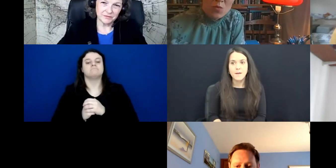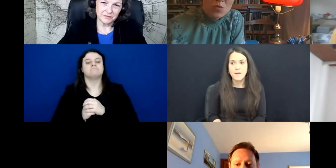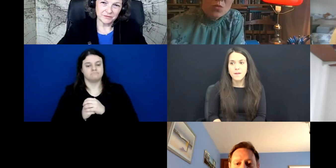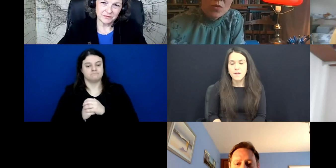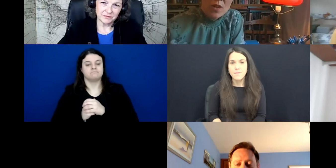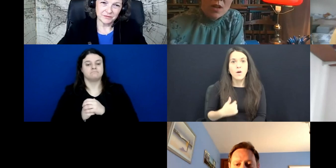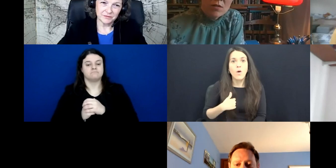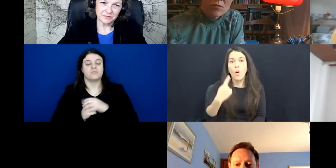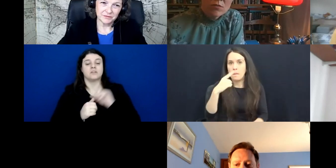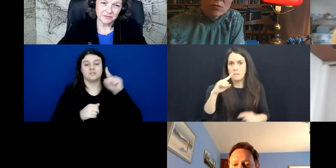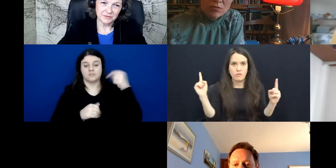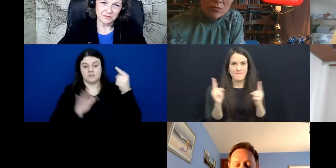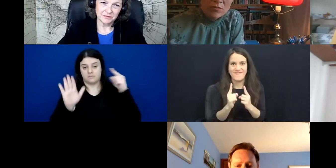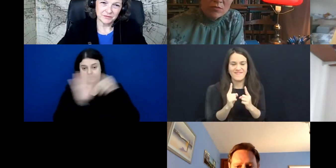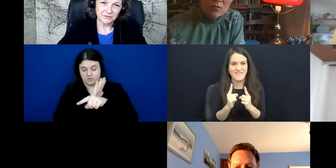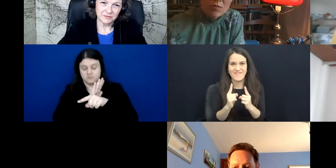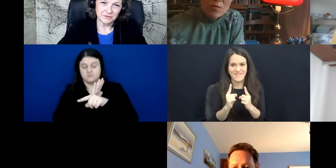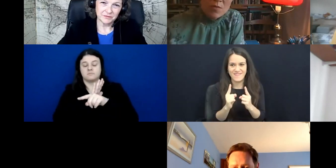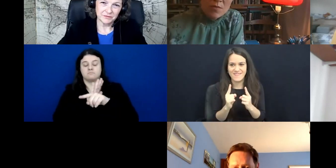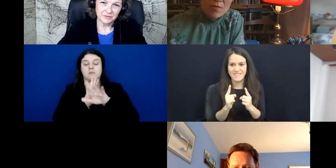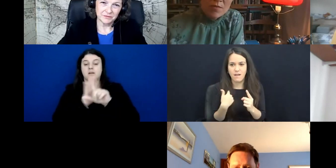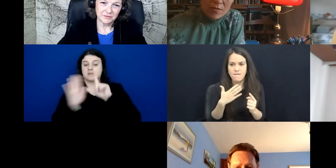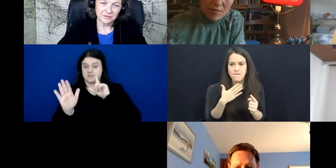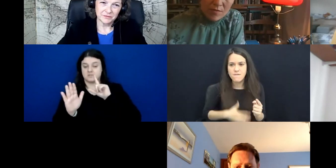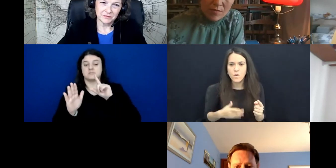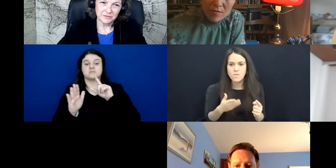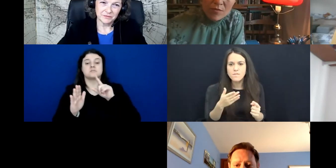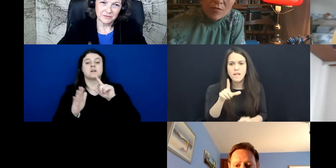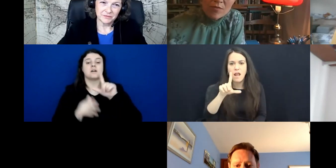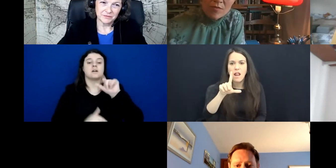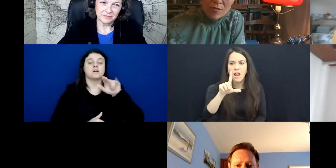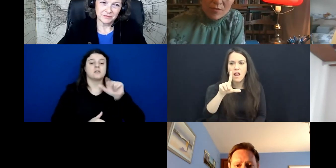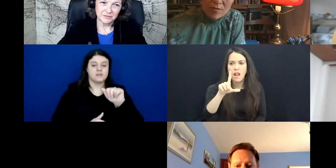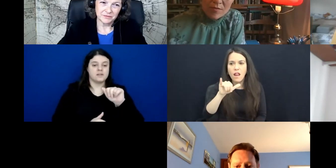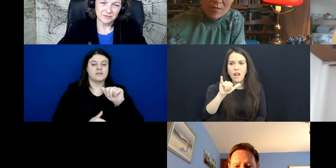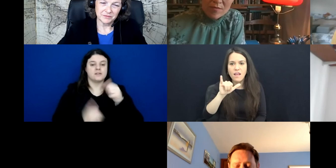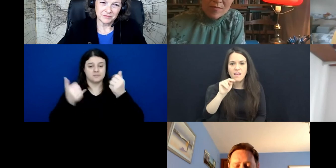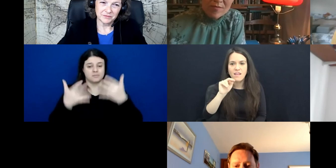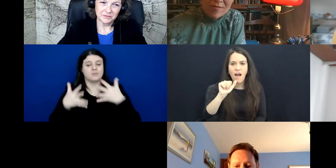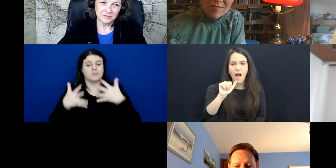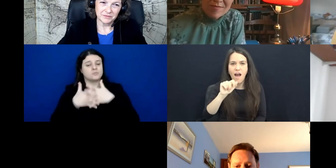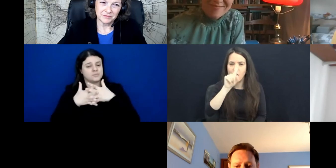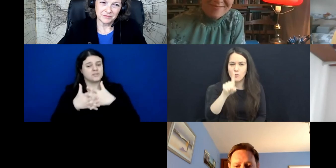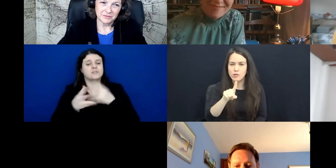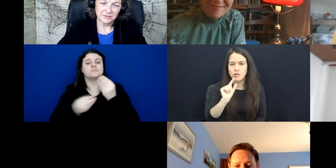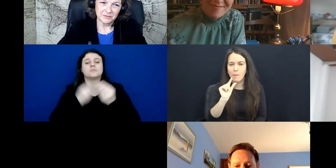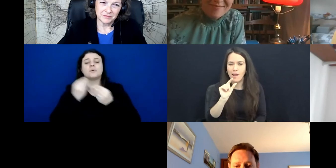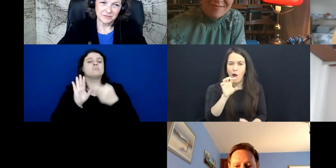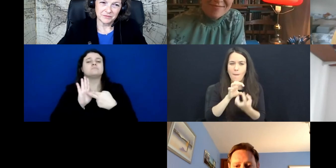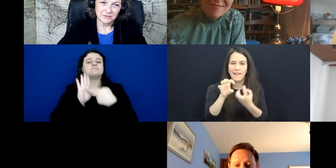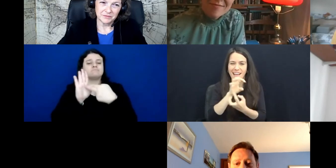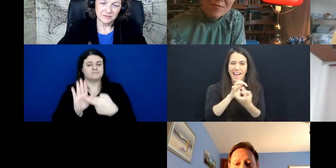on to the next question, I would perhaps respond to Lina's question. It is a complicated one about representation and